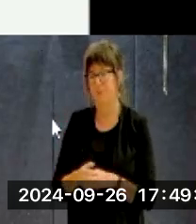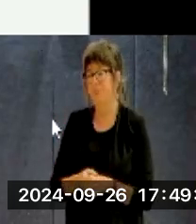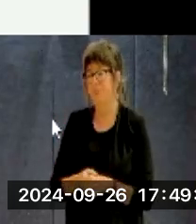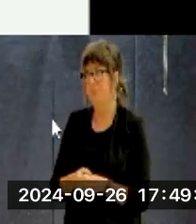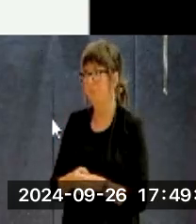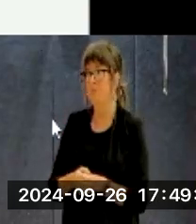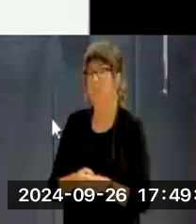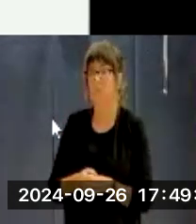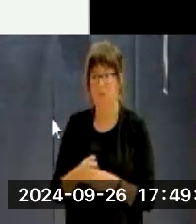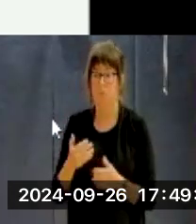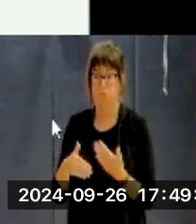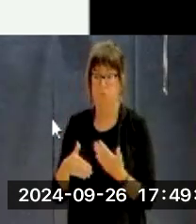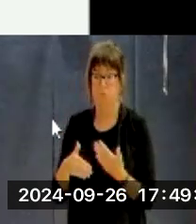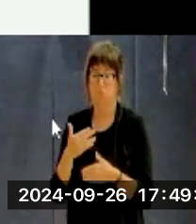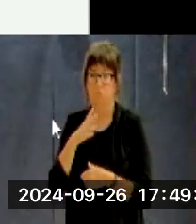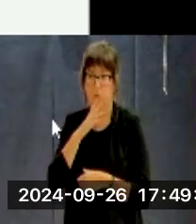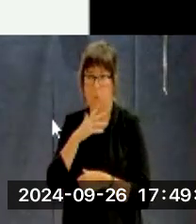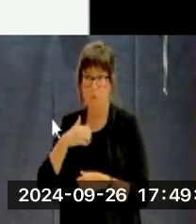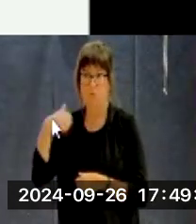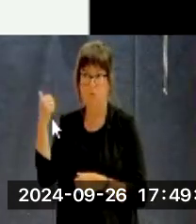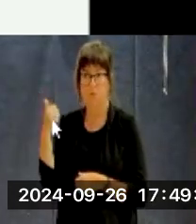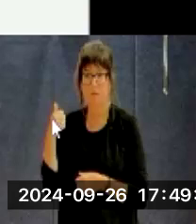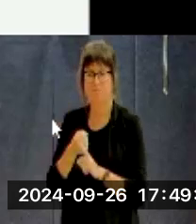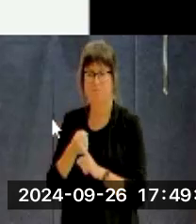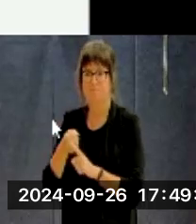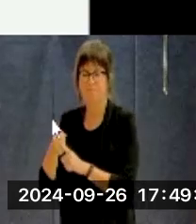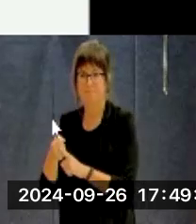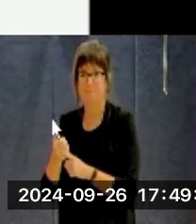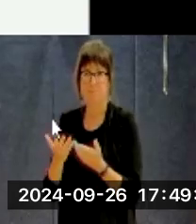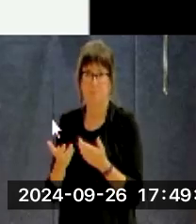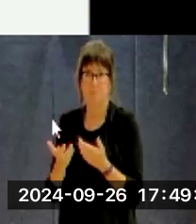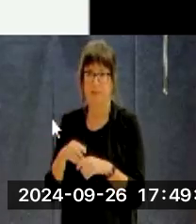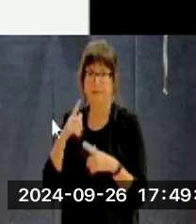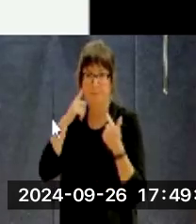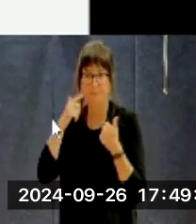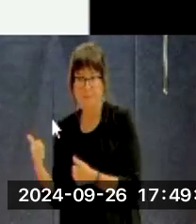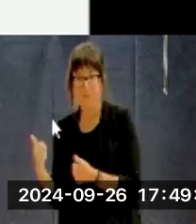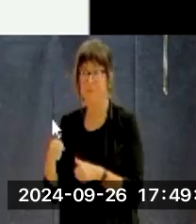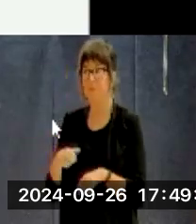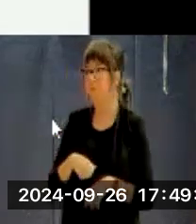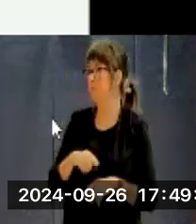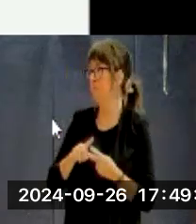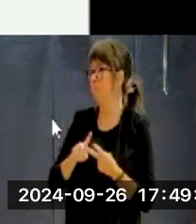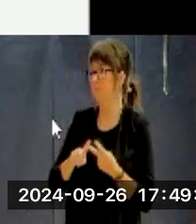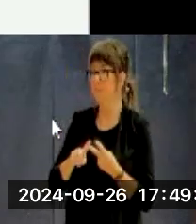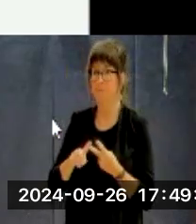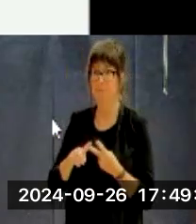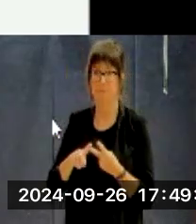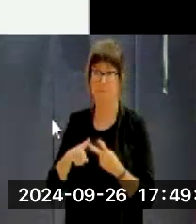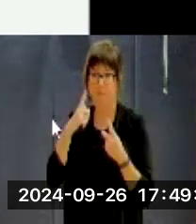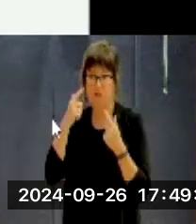we age, you obtain different types of disabilities, maybe hearing loss, maybe vision